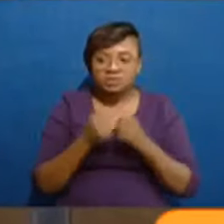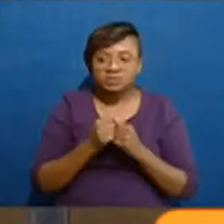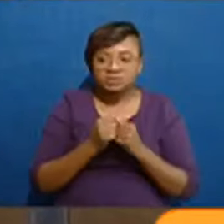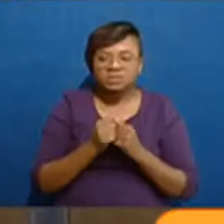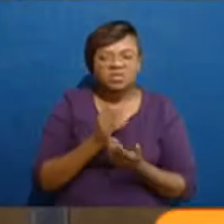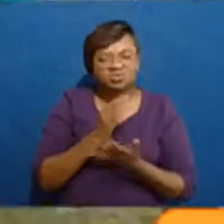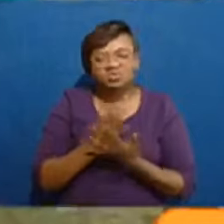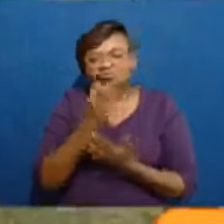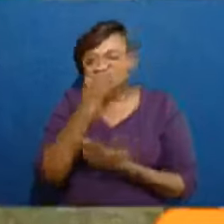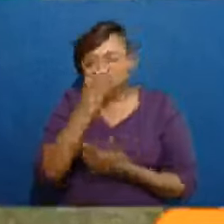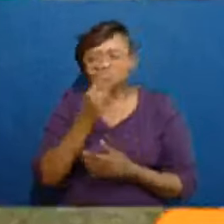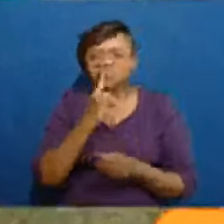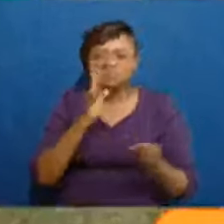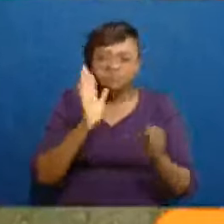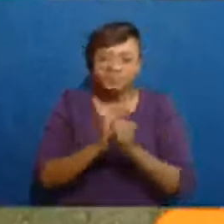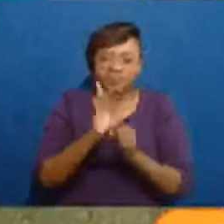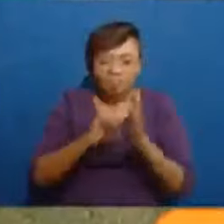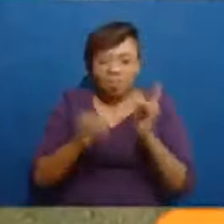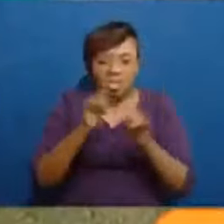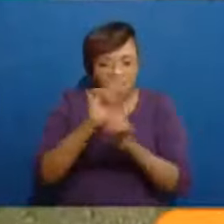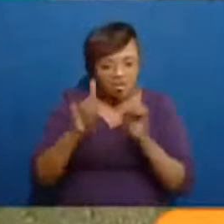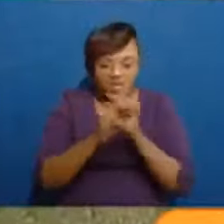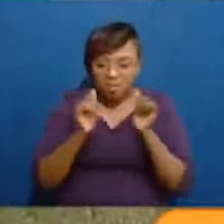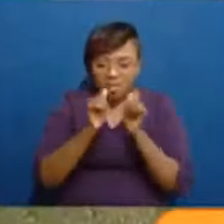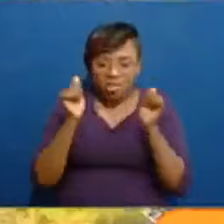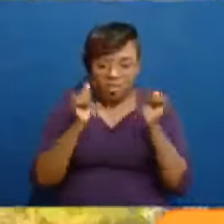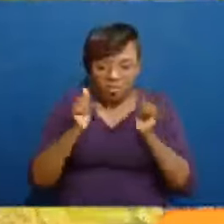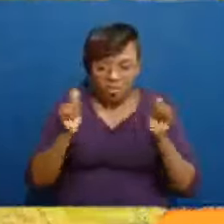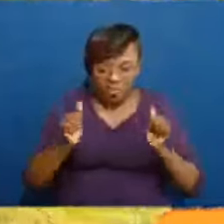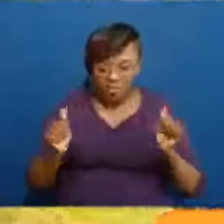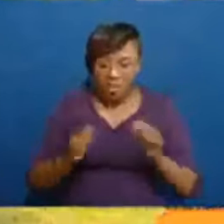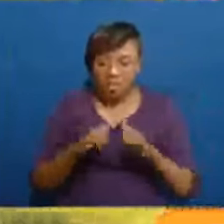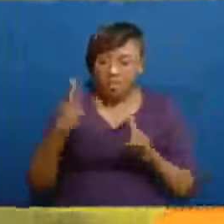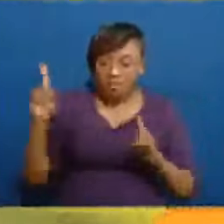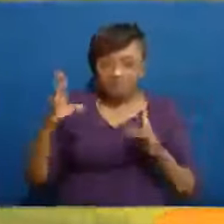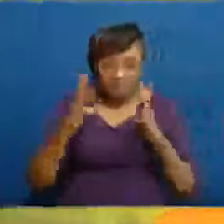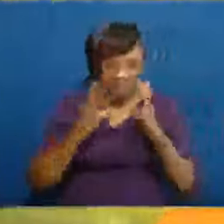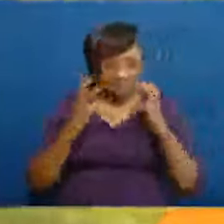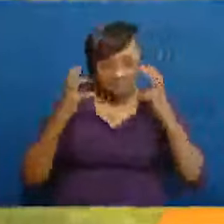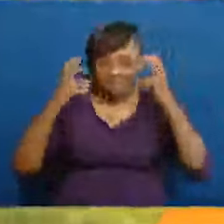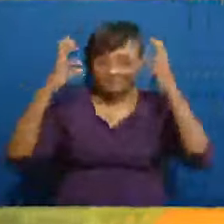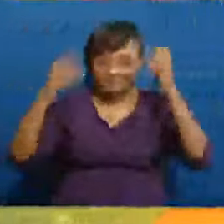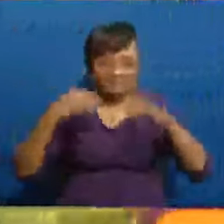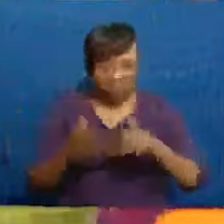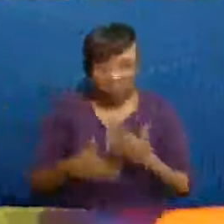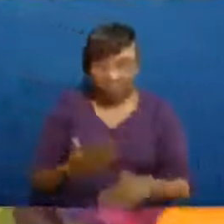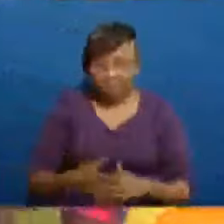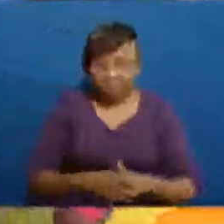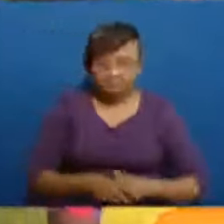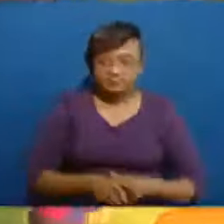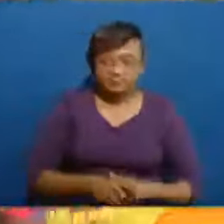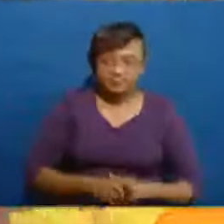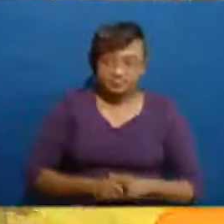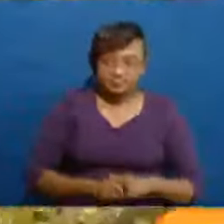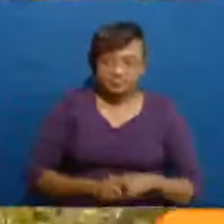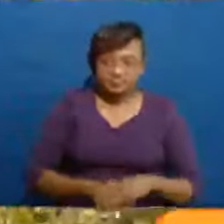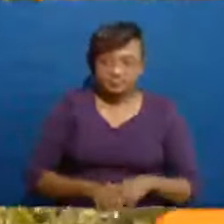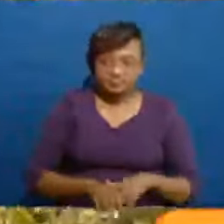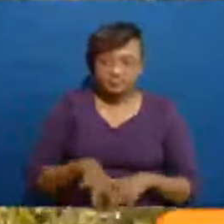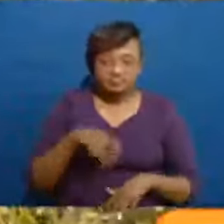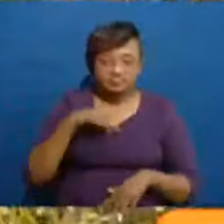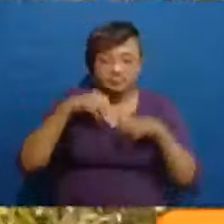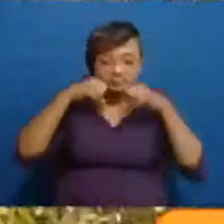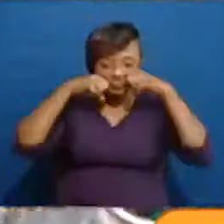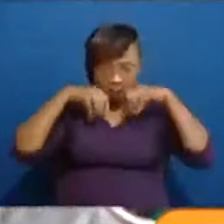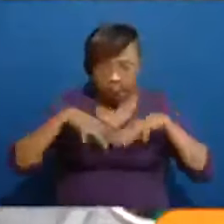Ruto's call and assurance that all shall be well, Jacinta's tribulations is far from over, with tears flowing down her